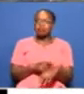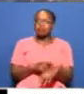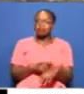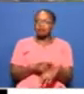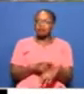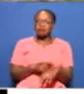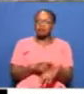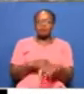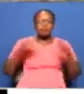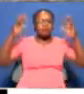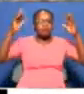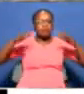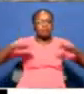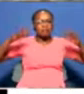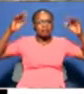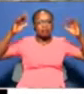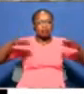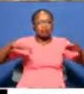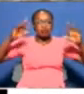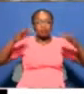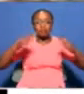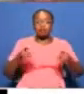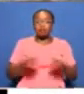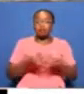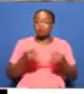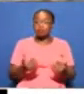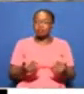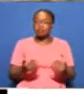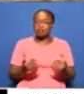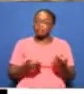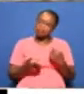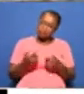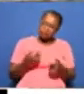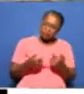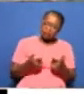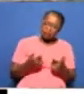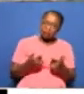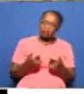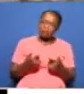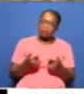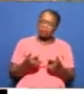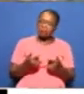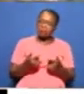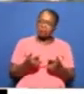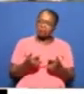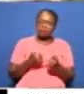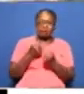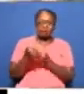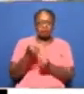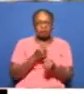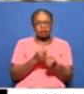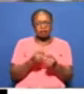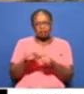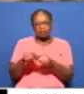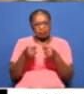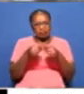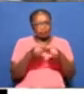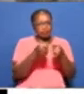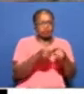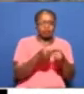unanyesha mvua kama osasa, hao nakuja, hao nafuna, nakatakata sasa na